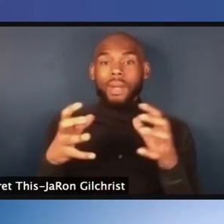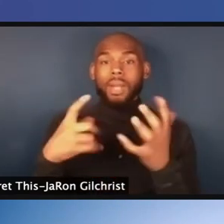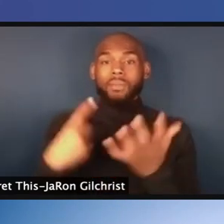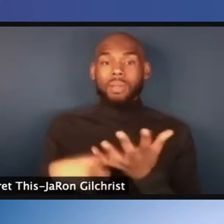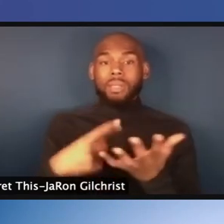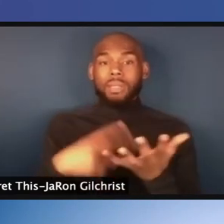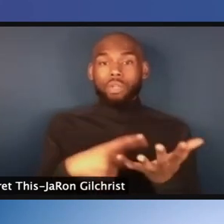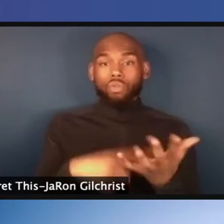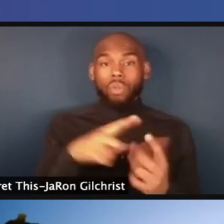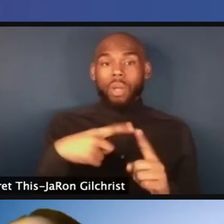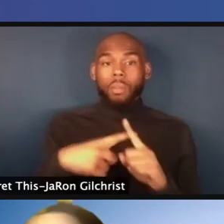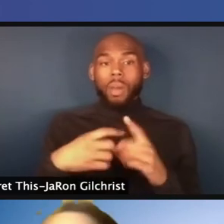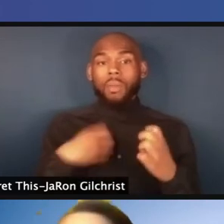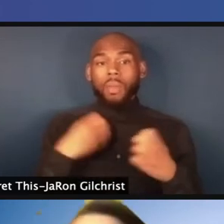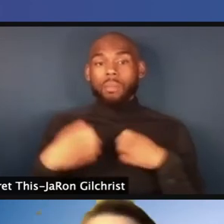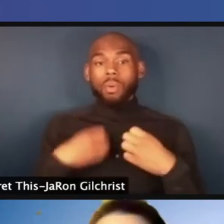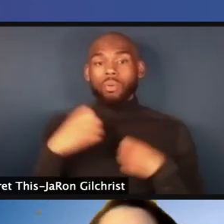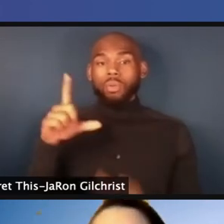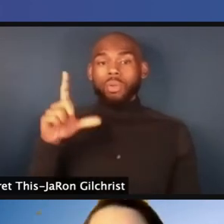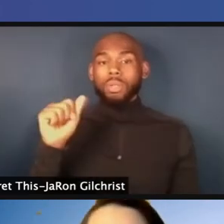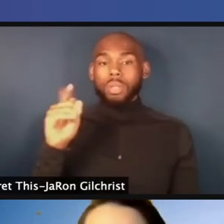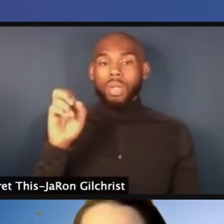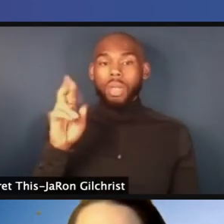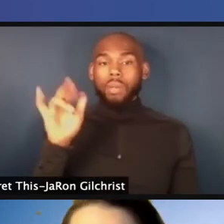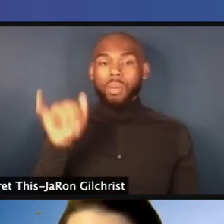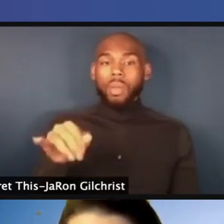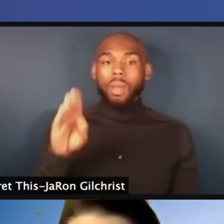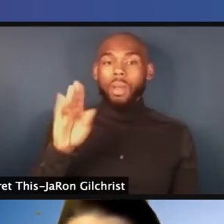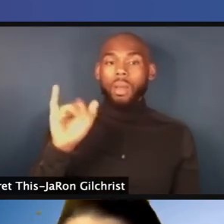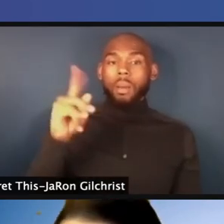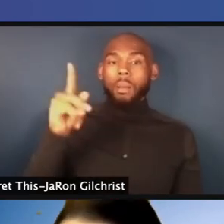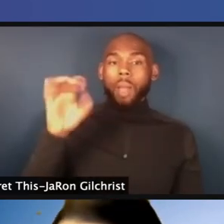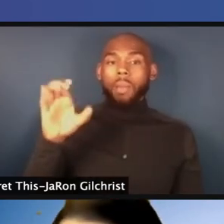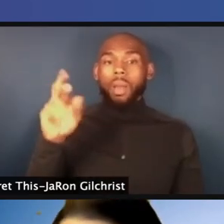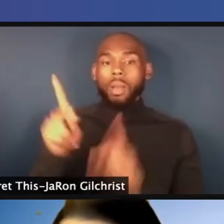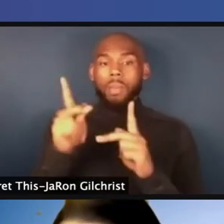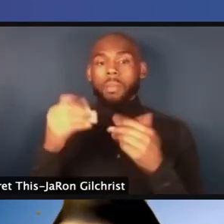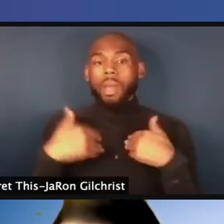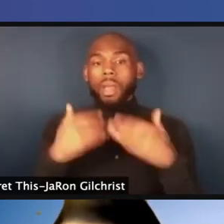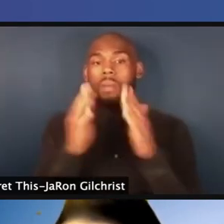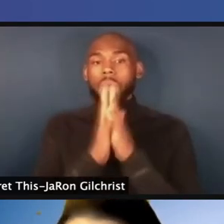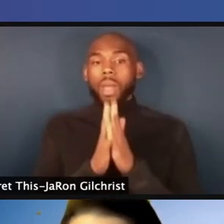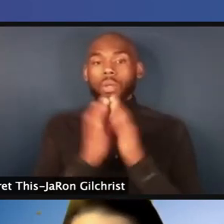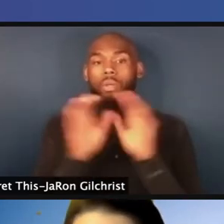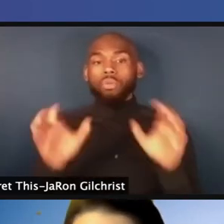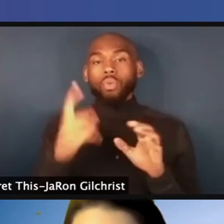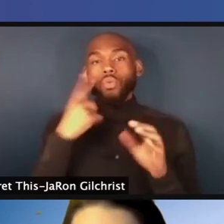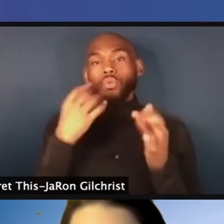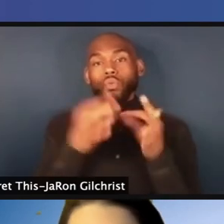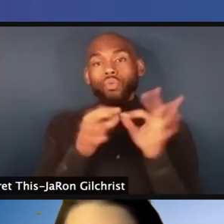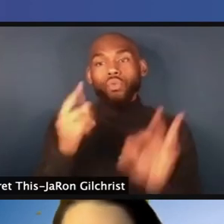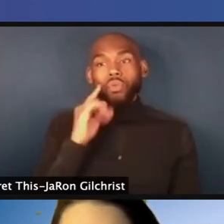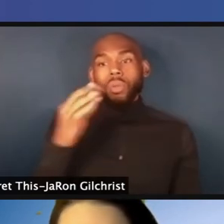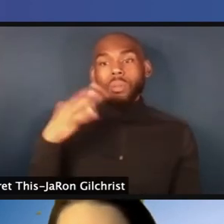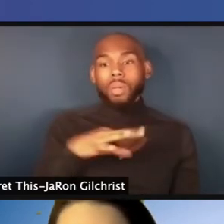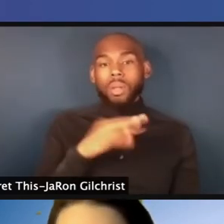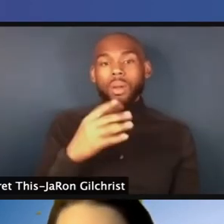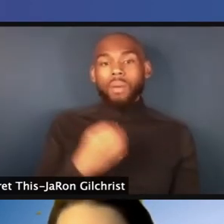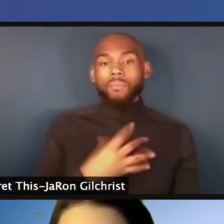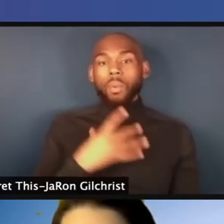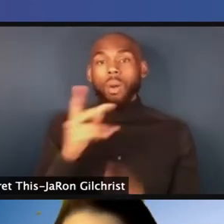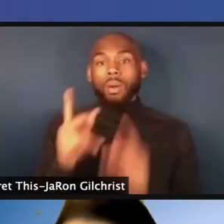about the emotional labor that BIPOC folks have been asked to do for free. For the benefit of white folks who are, you